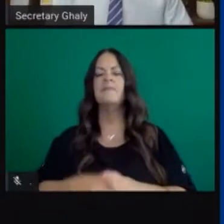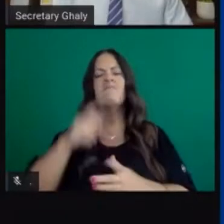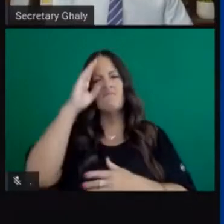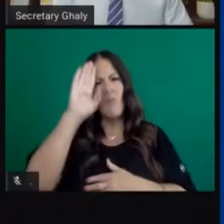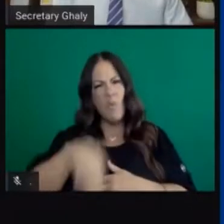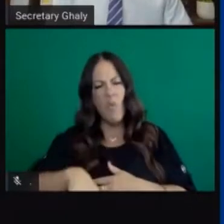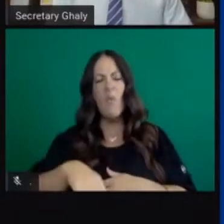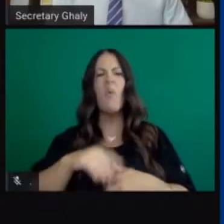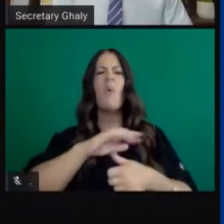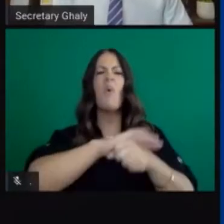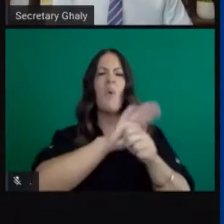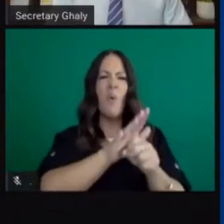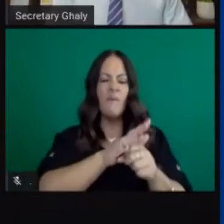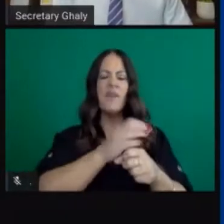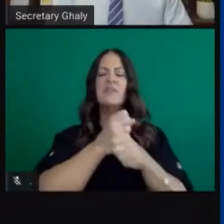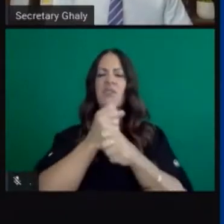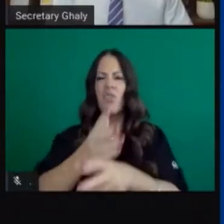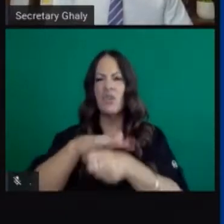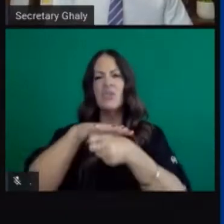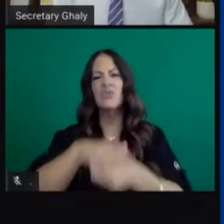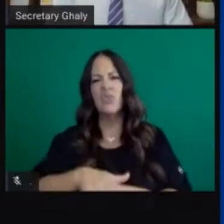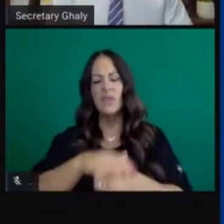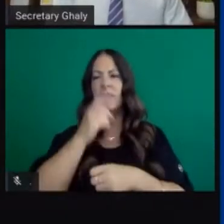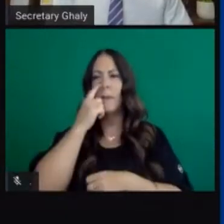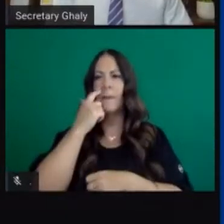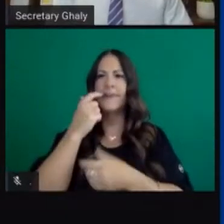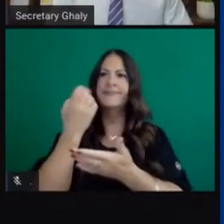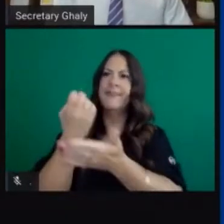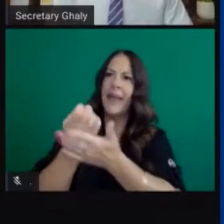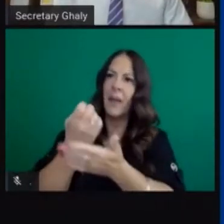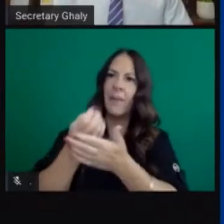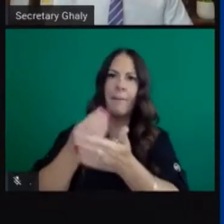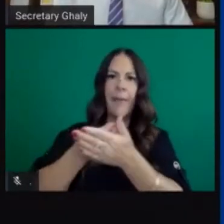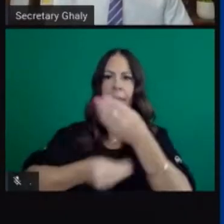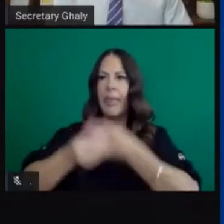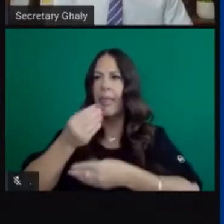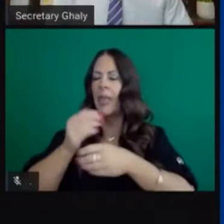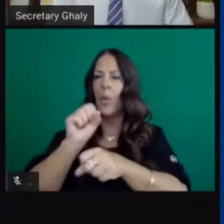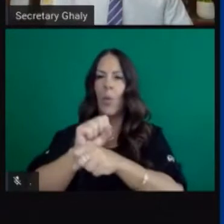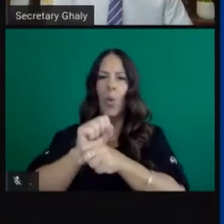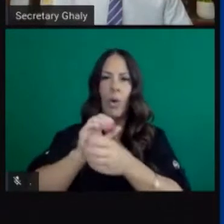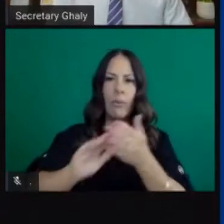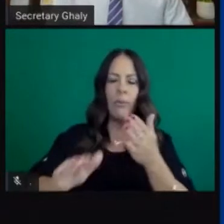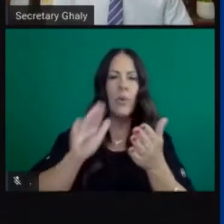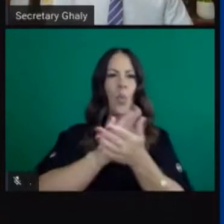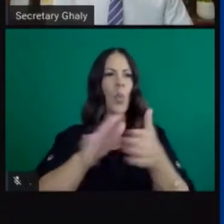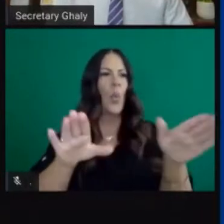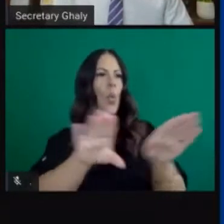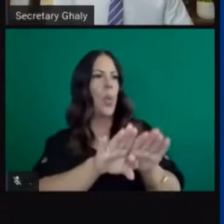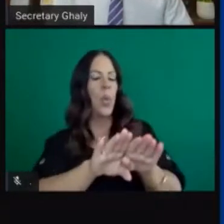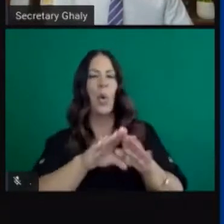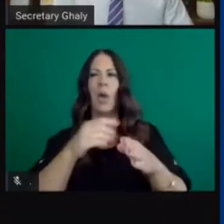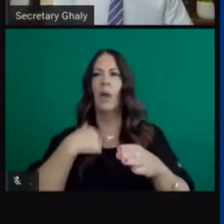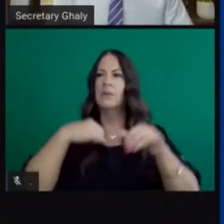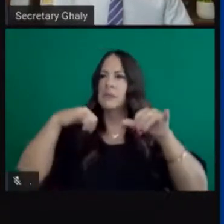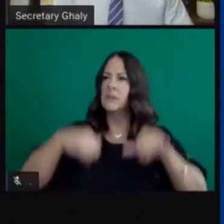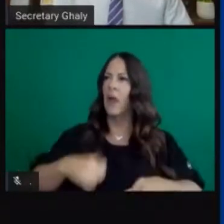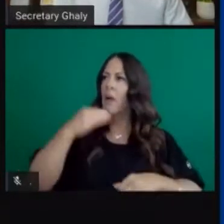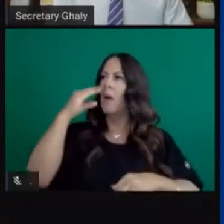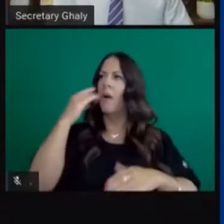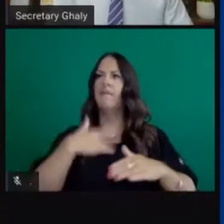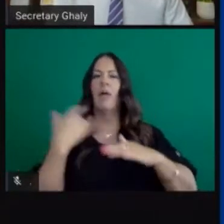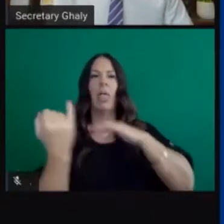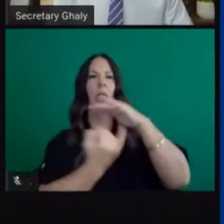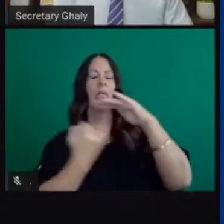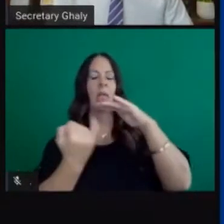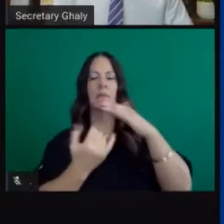we know that both the economic stress, the school closures and distance learning, and frankly, isolation for many of us, but especially